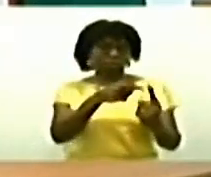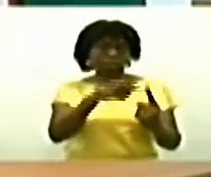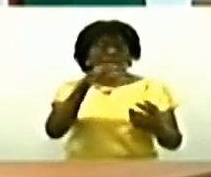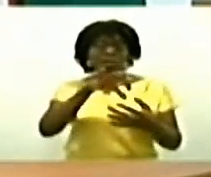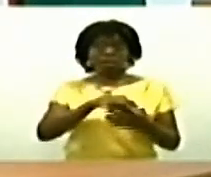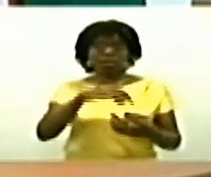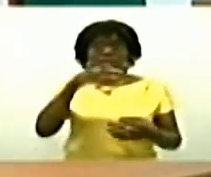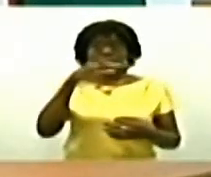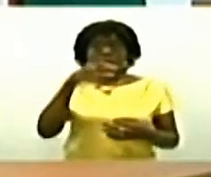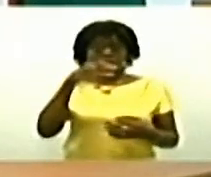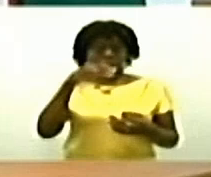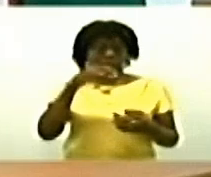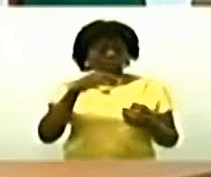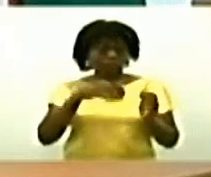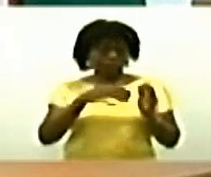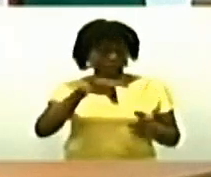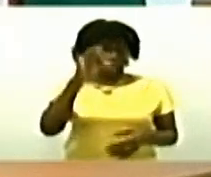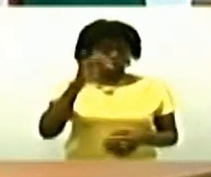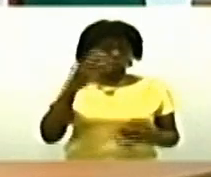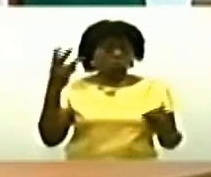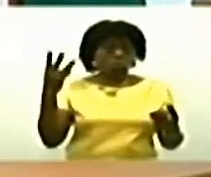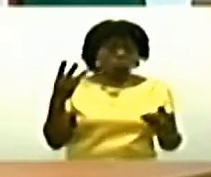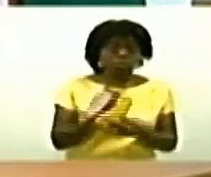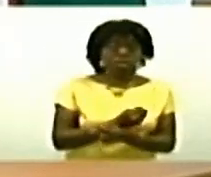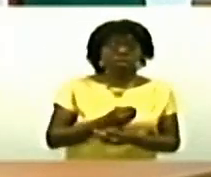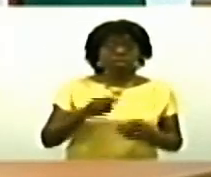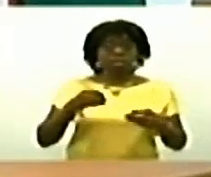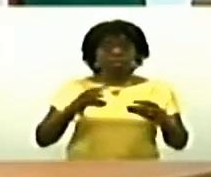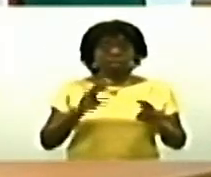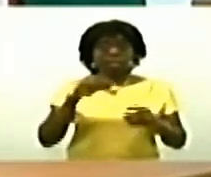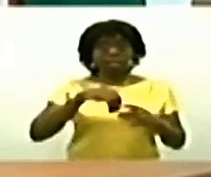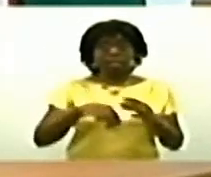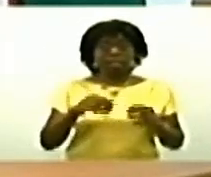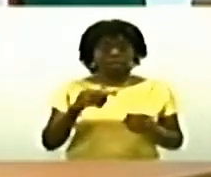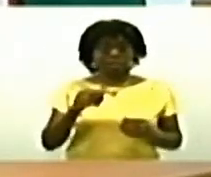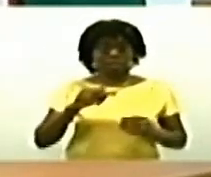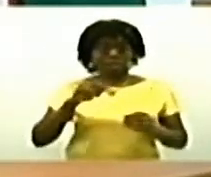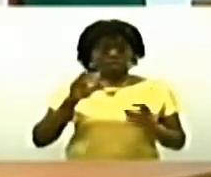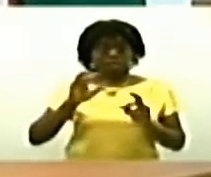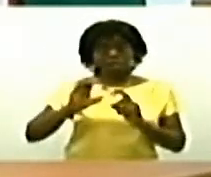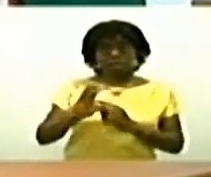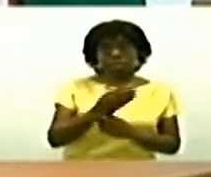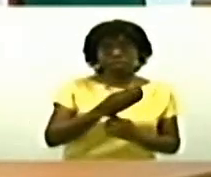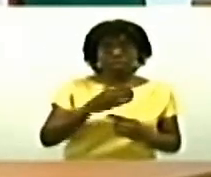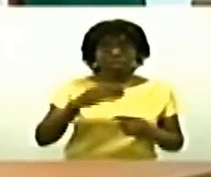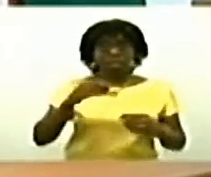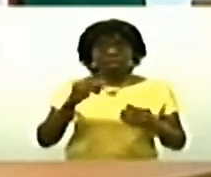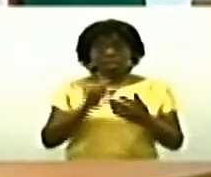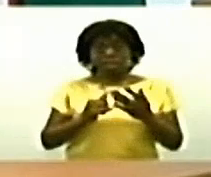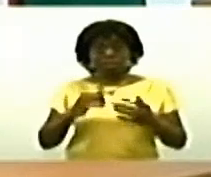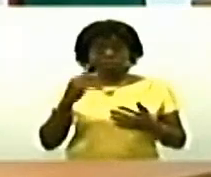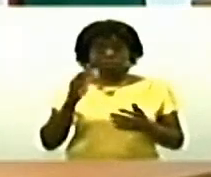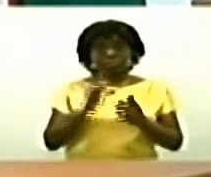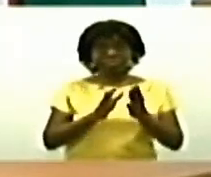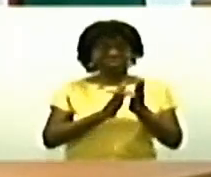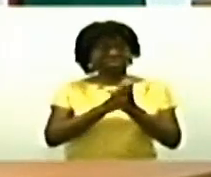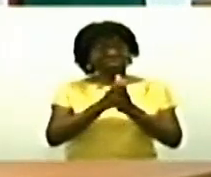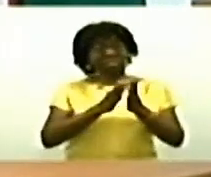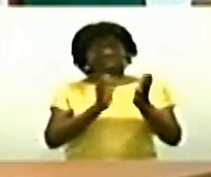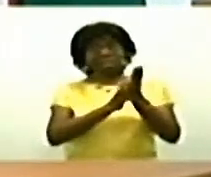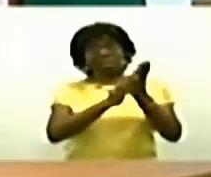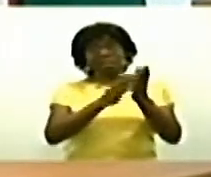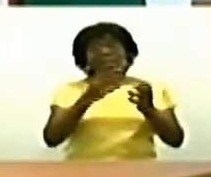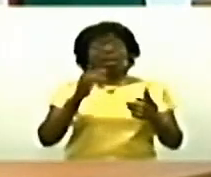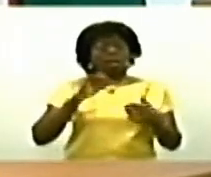its worst expression in certain cultural art forms that we now glorify. I will name them and run the risk of